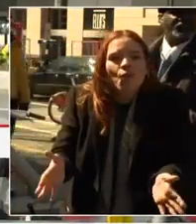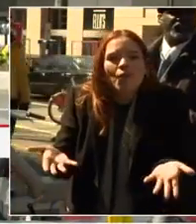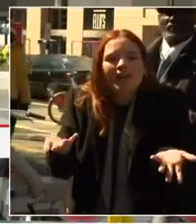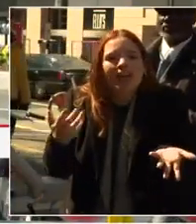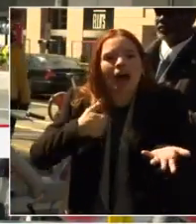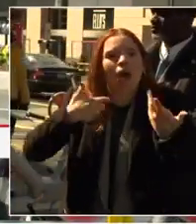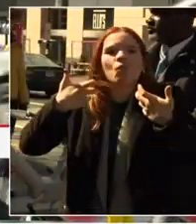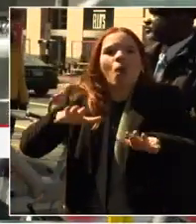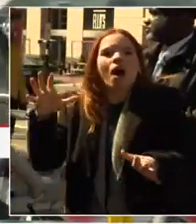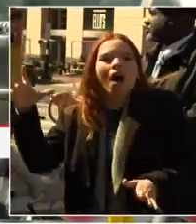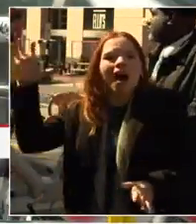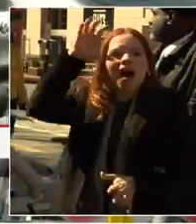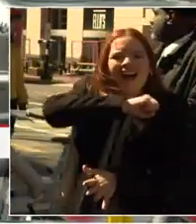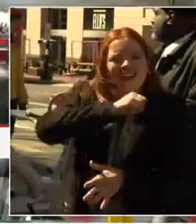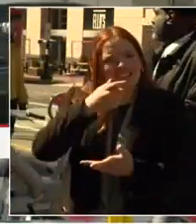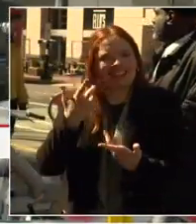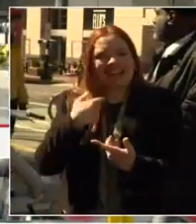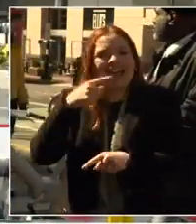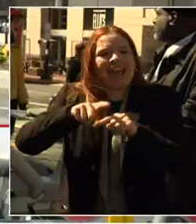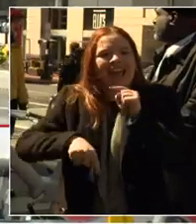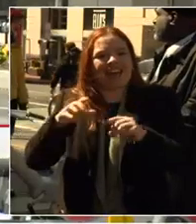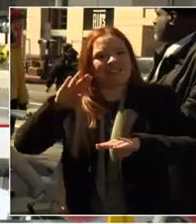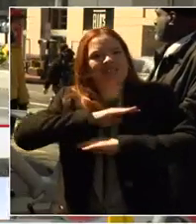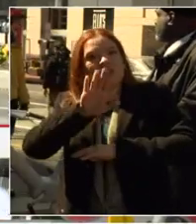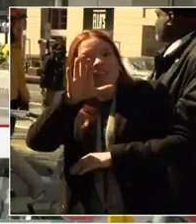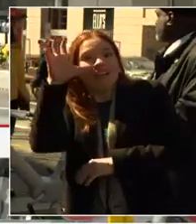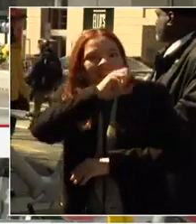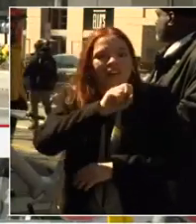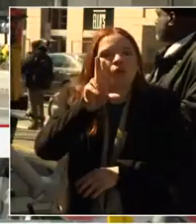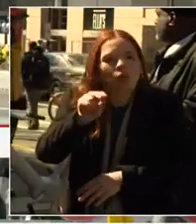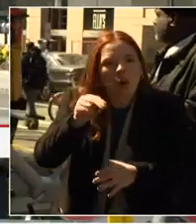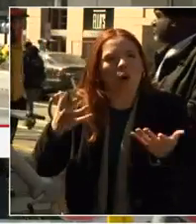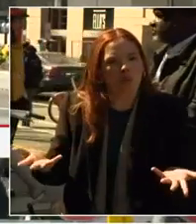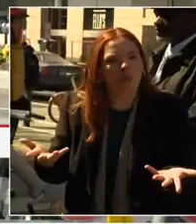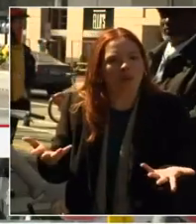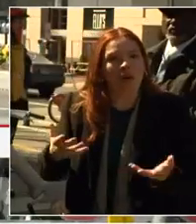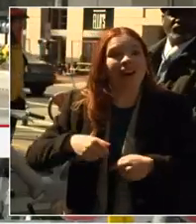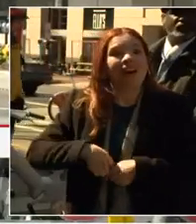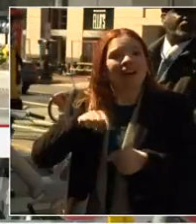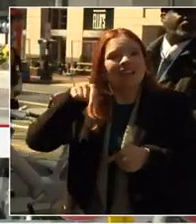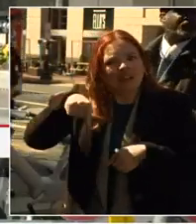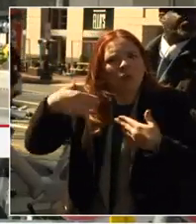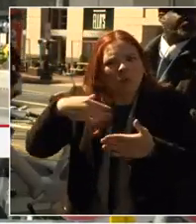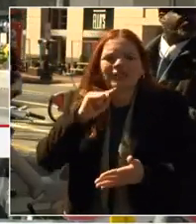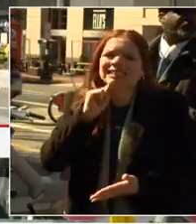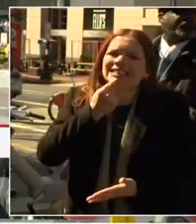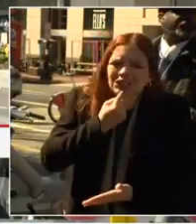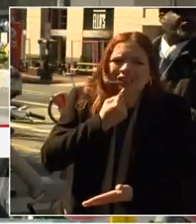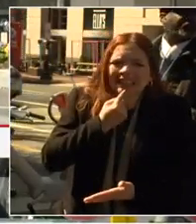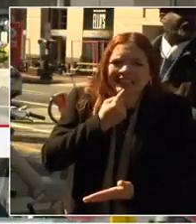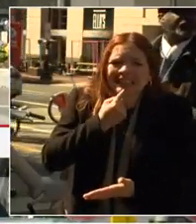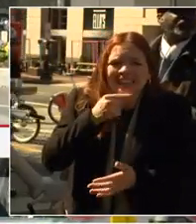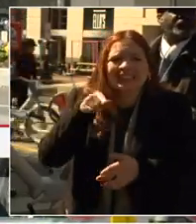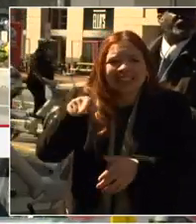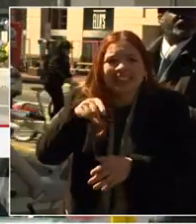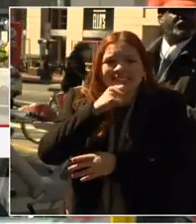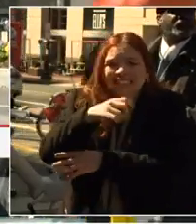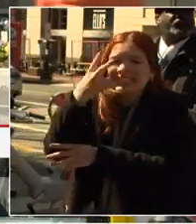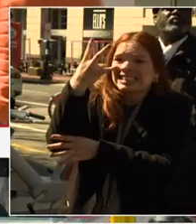I am only going to speak, especially with something as serious as a